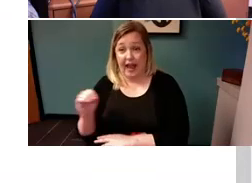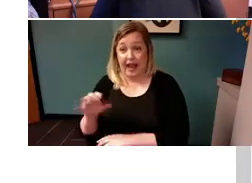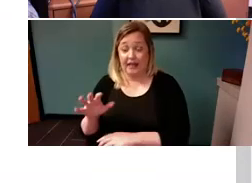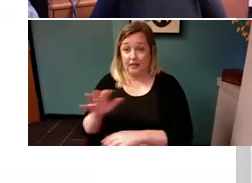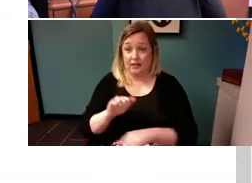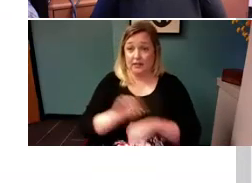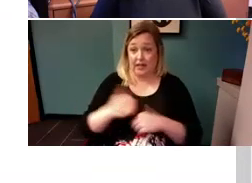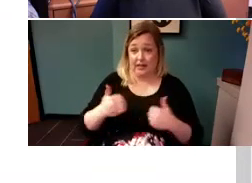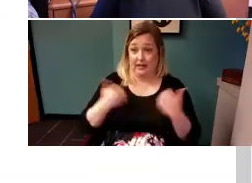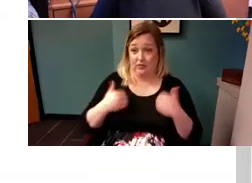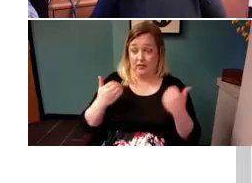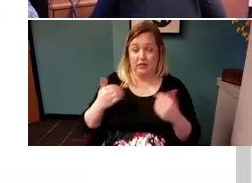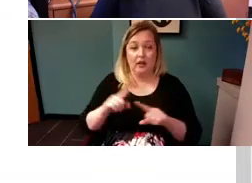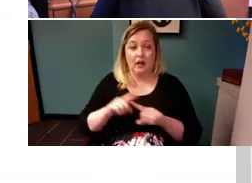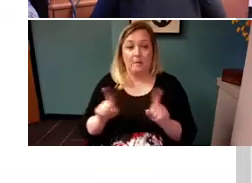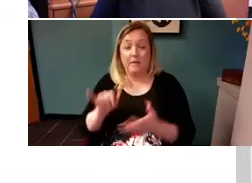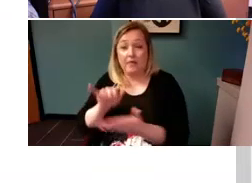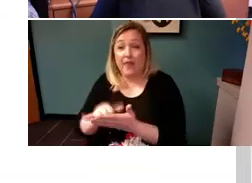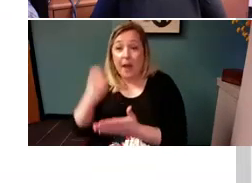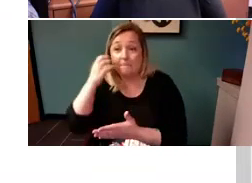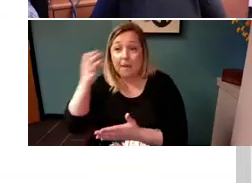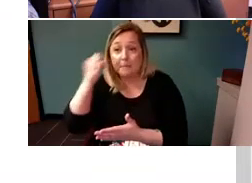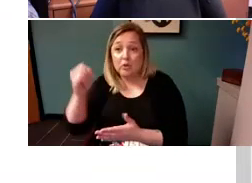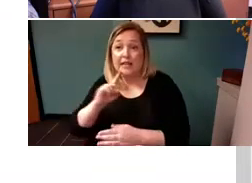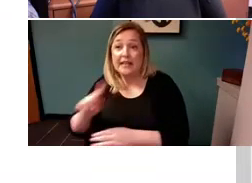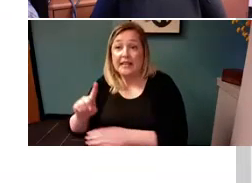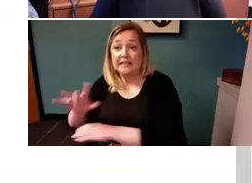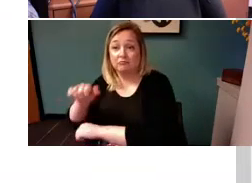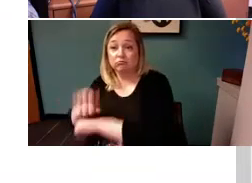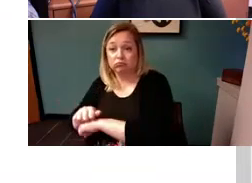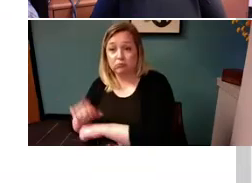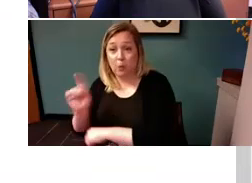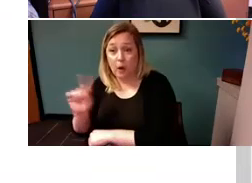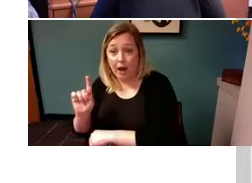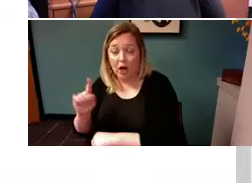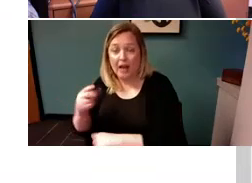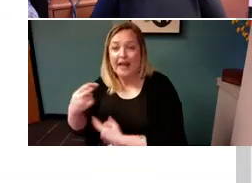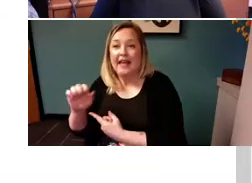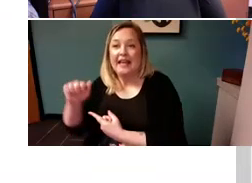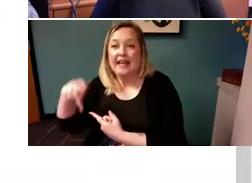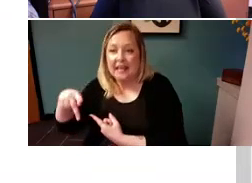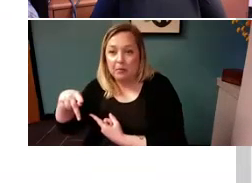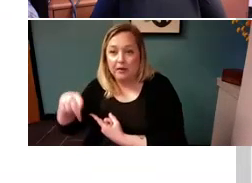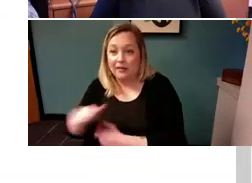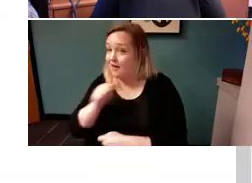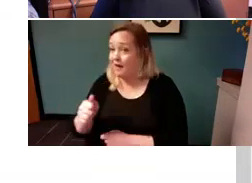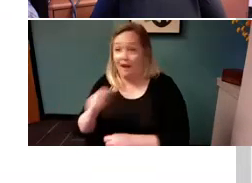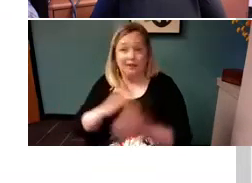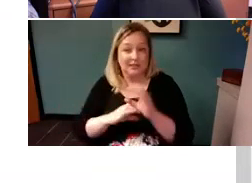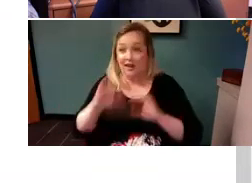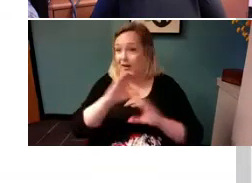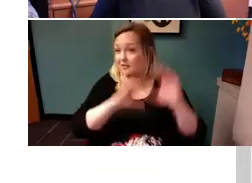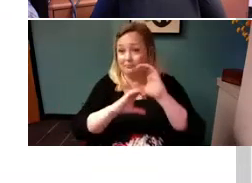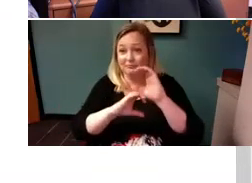this memory is allocated to the heap memory, not the stack memory. Because we are using new, we